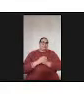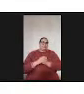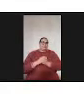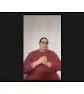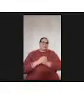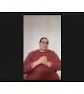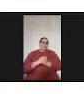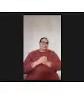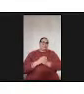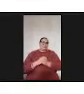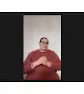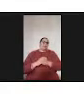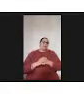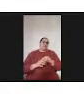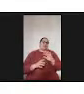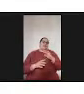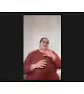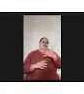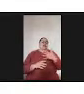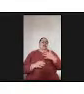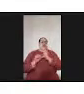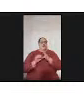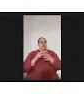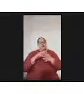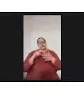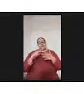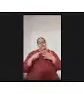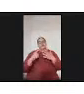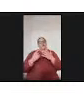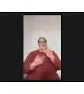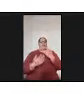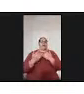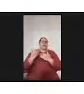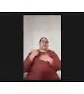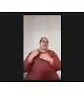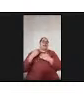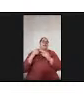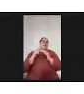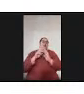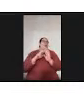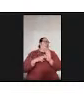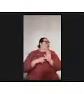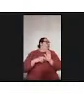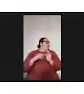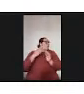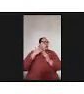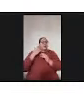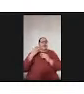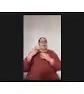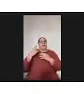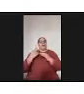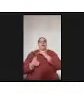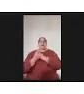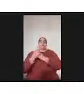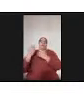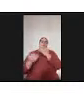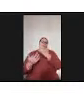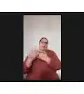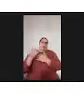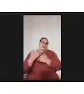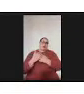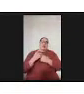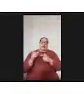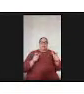5 fundamentals of fire safety principles for preventing fire and